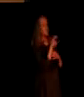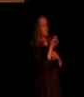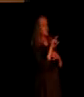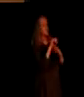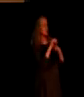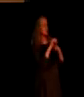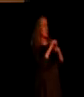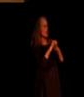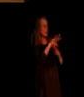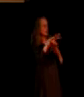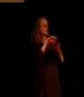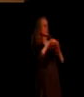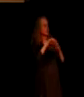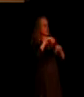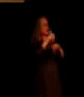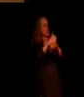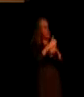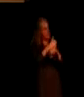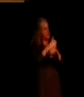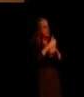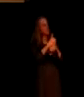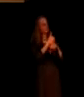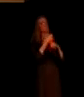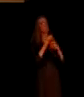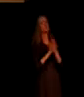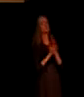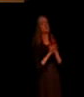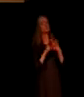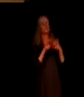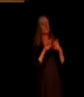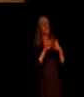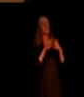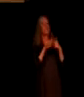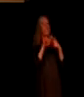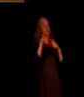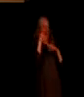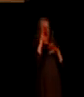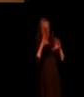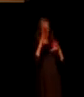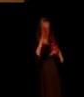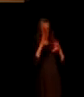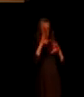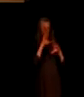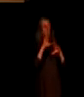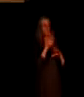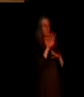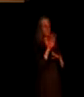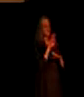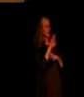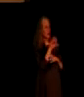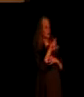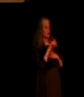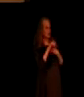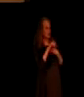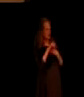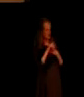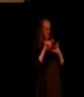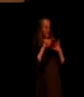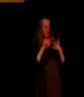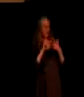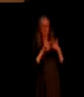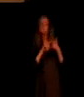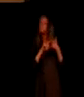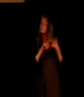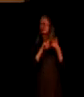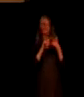the space station is the biggest one. Space exploration, another $4 billion. Aeronautics,